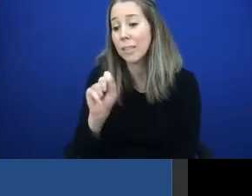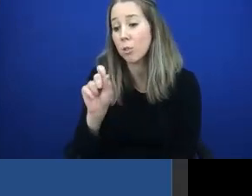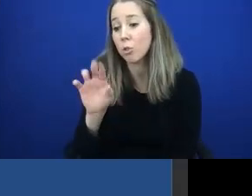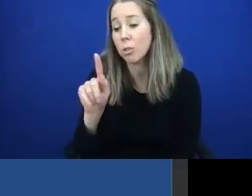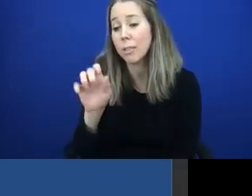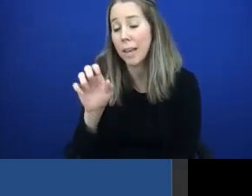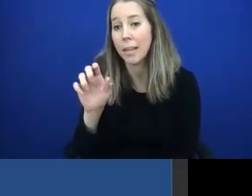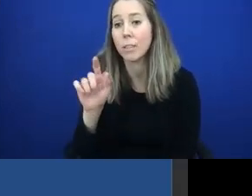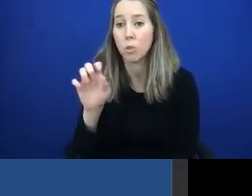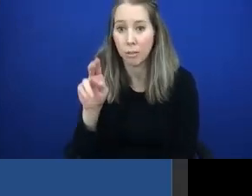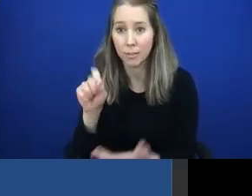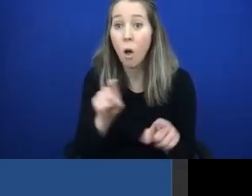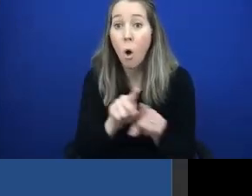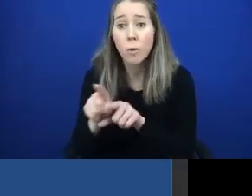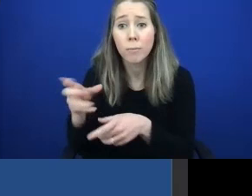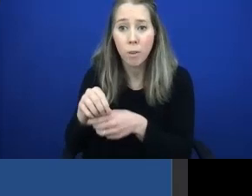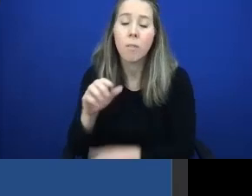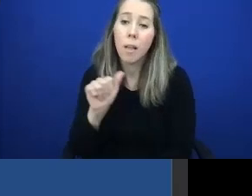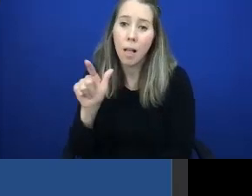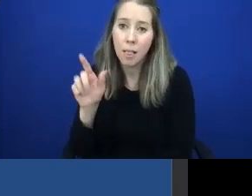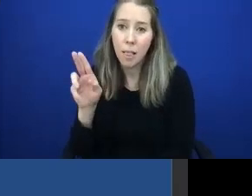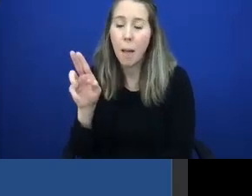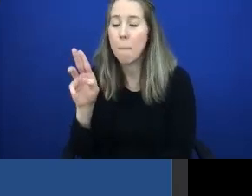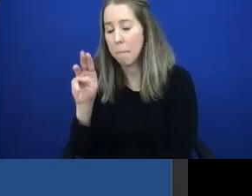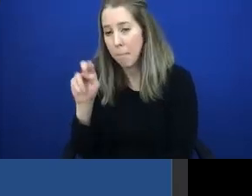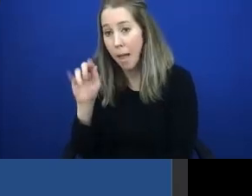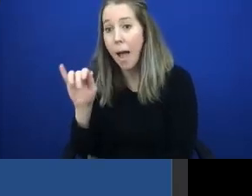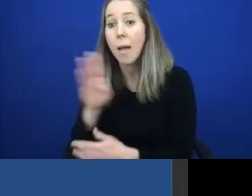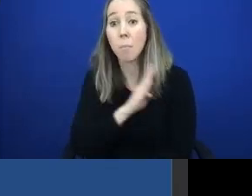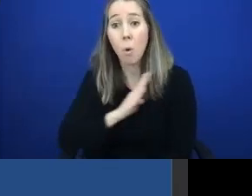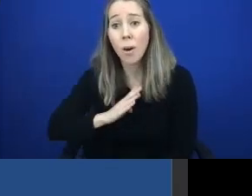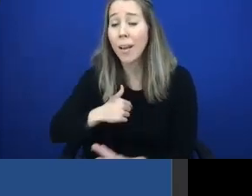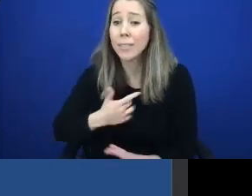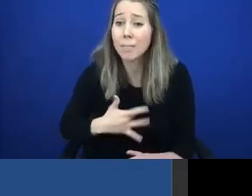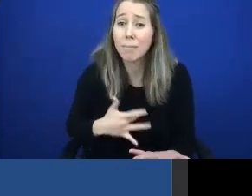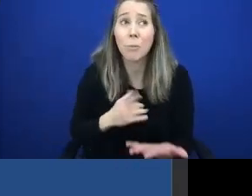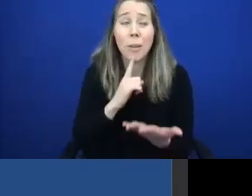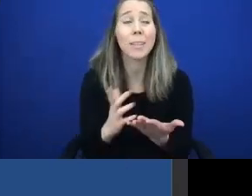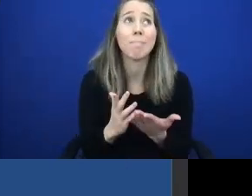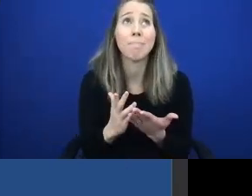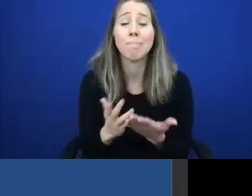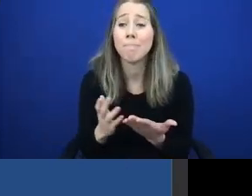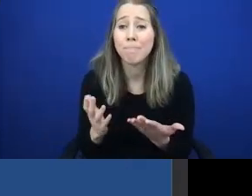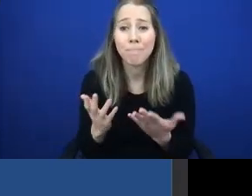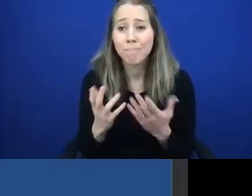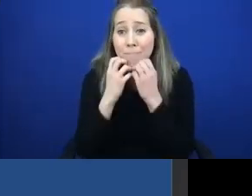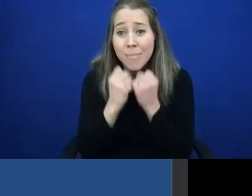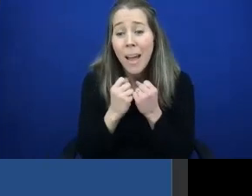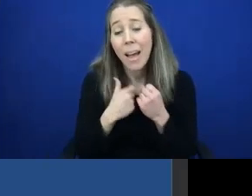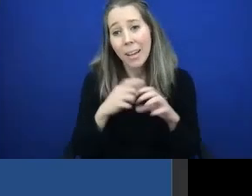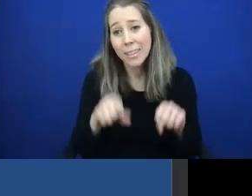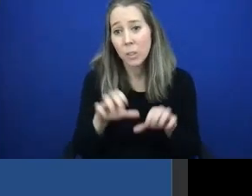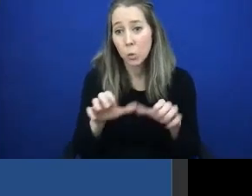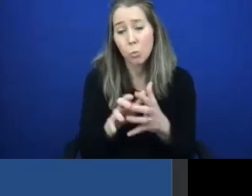I'm also on the alumni board, and I just feel so fortunate that I get to do so much.